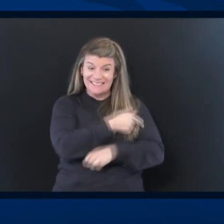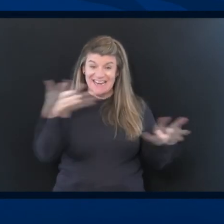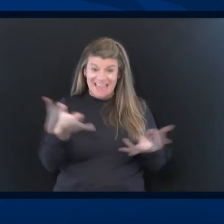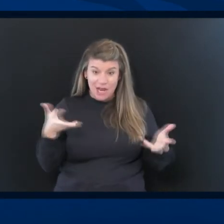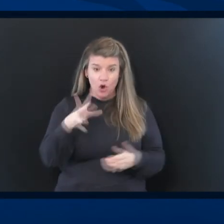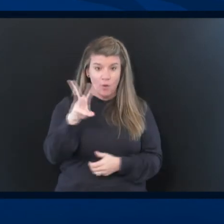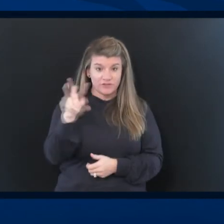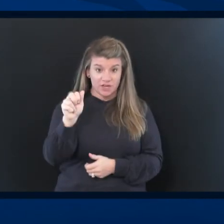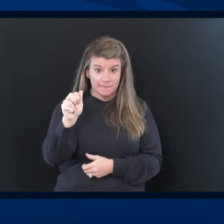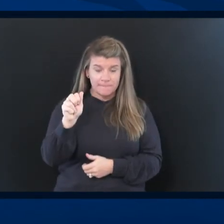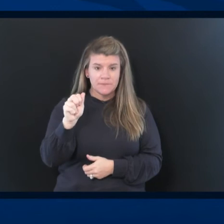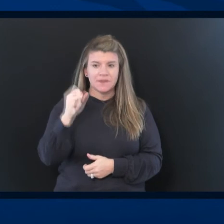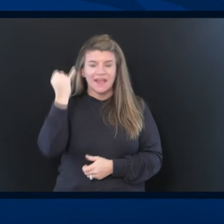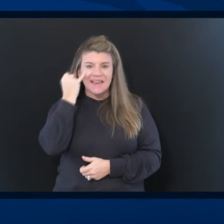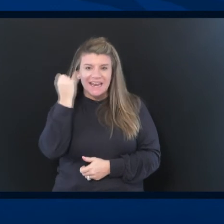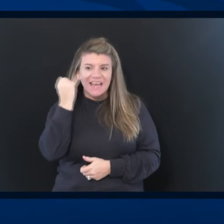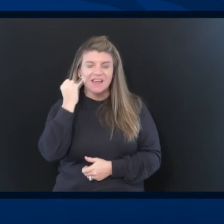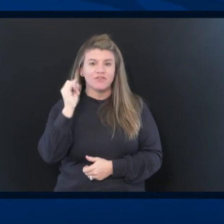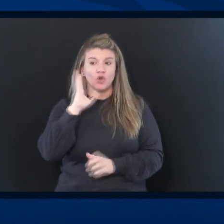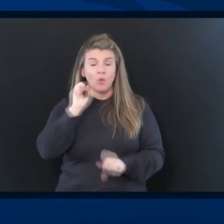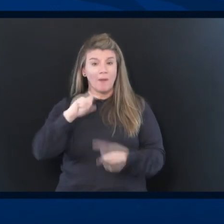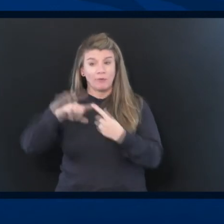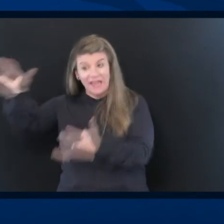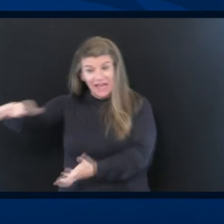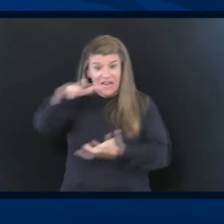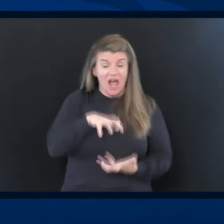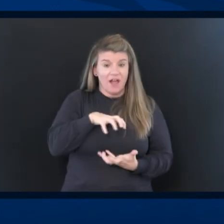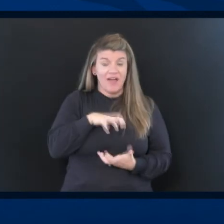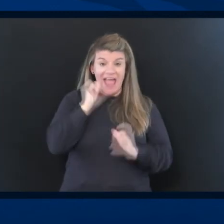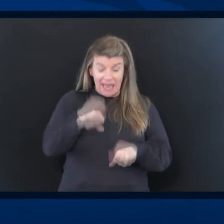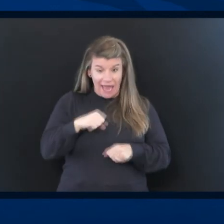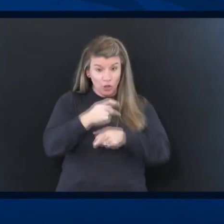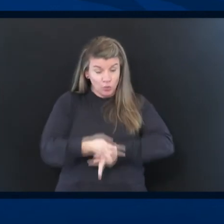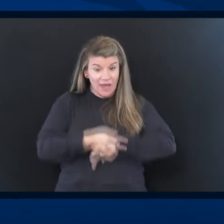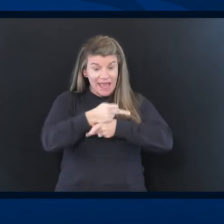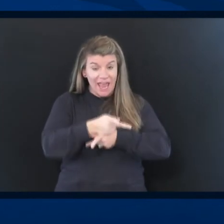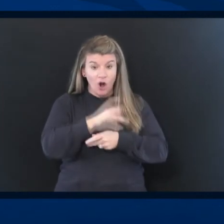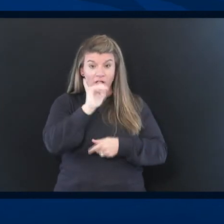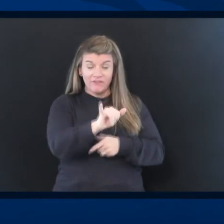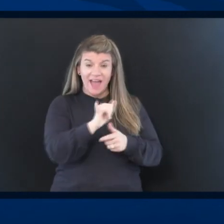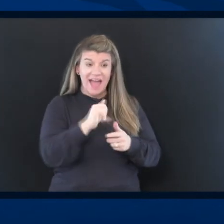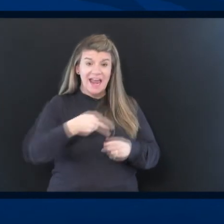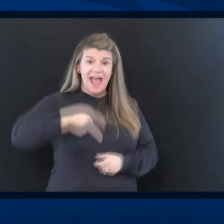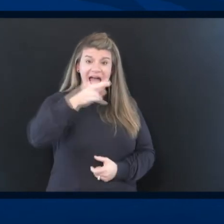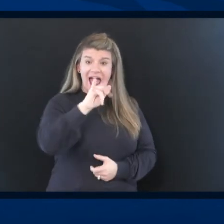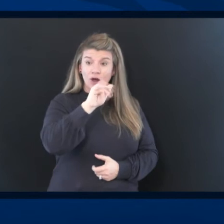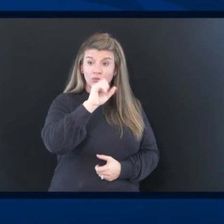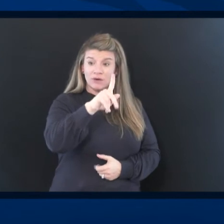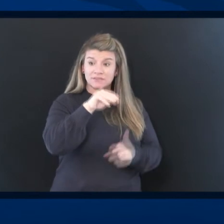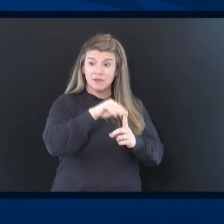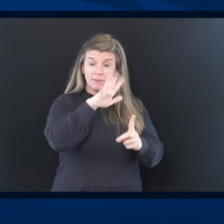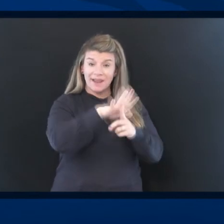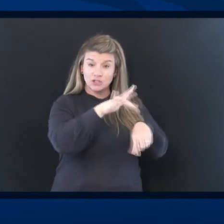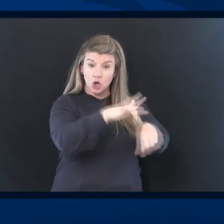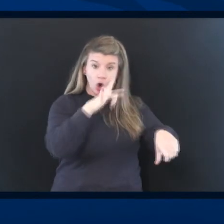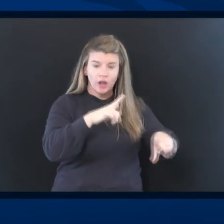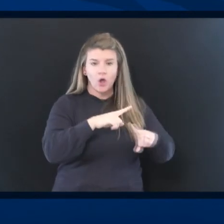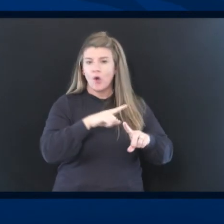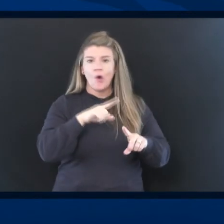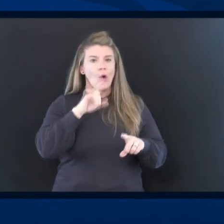Virginia, and whether you will be able to take care of the most vulnerable populations early on, or will this be a